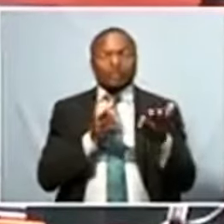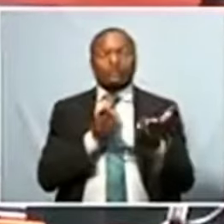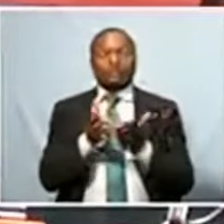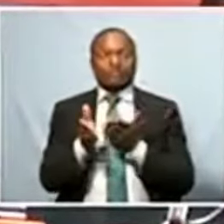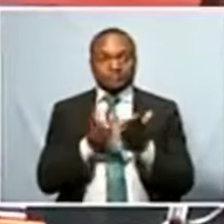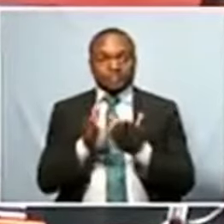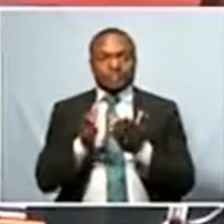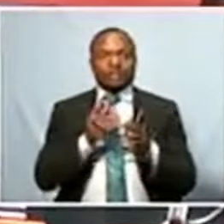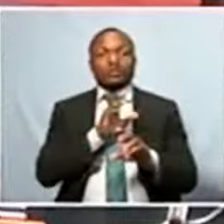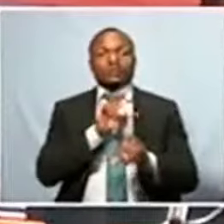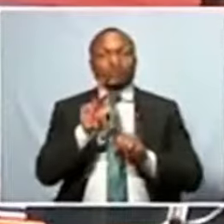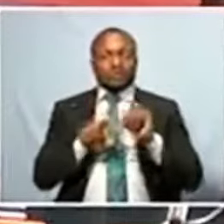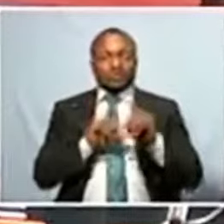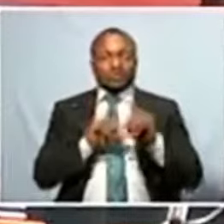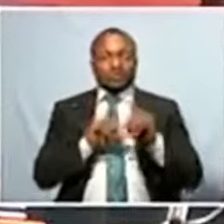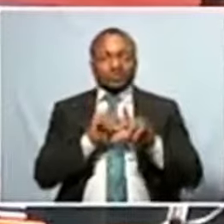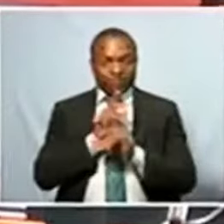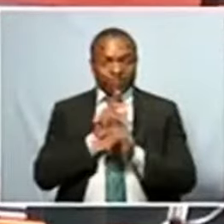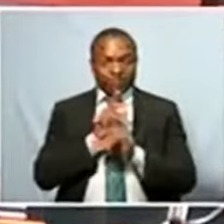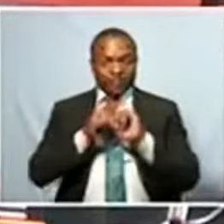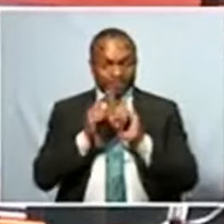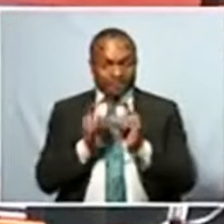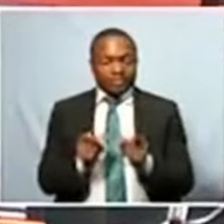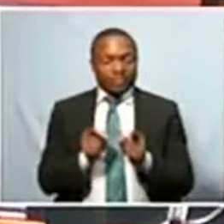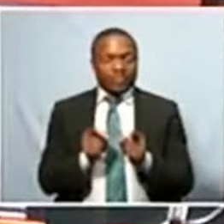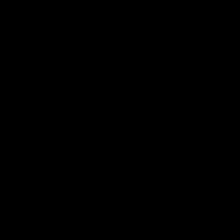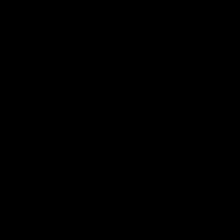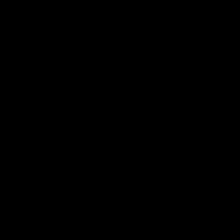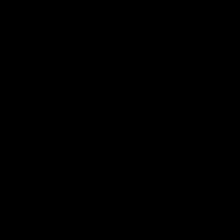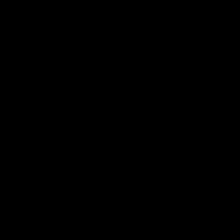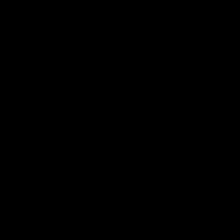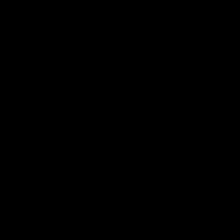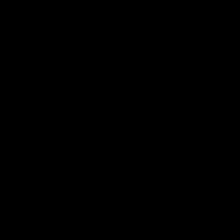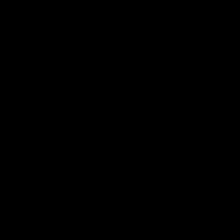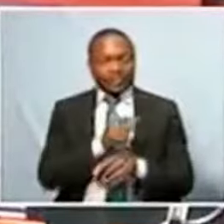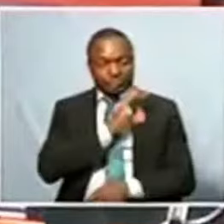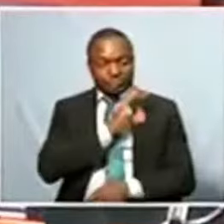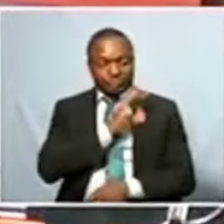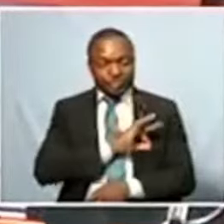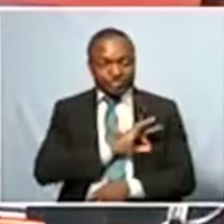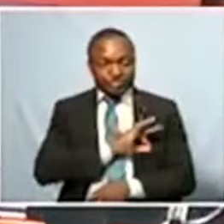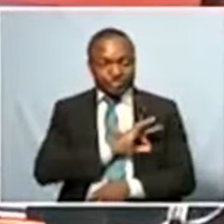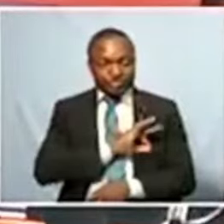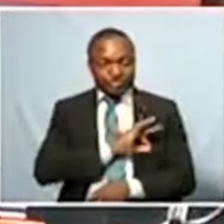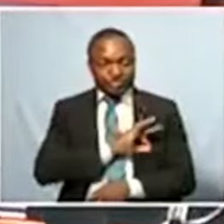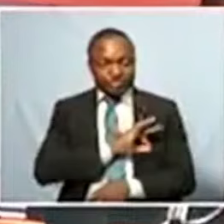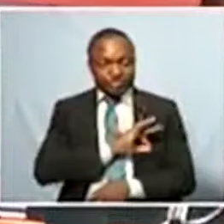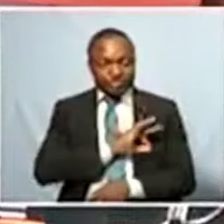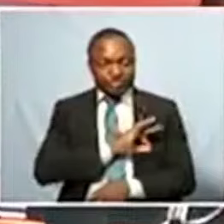the Zambian people, but yet they are getting paid on a